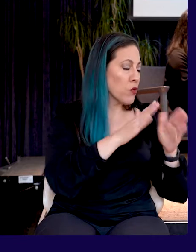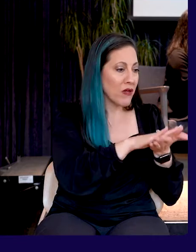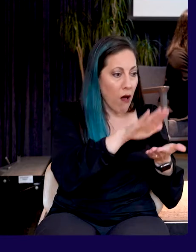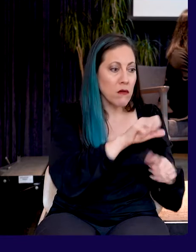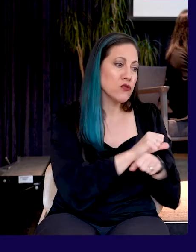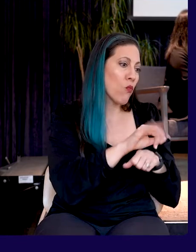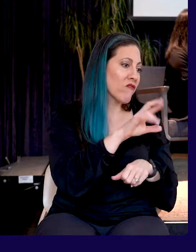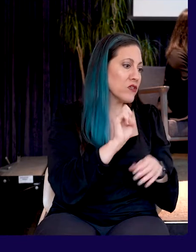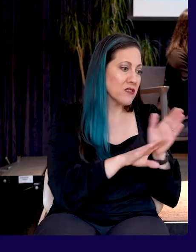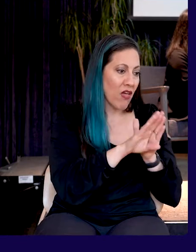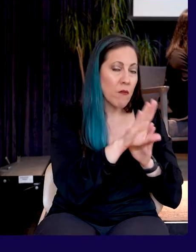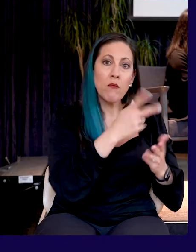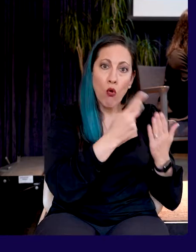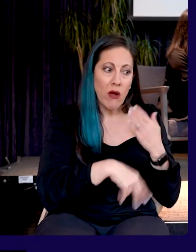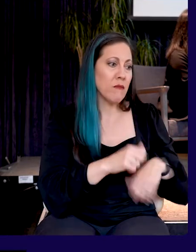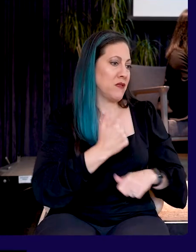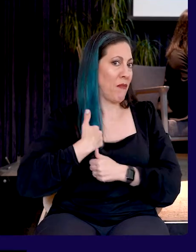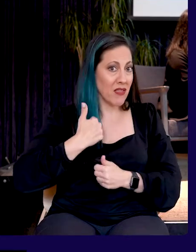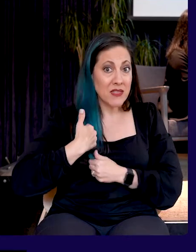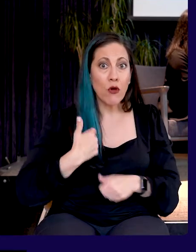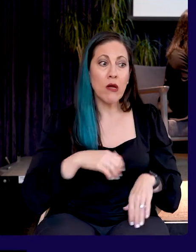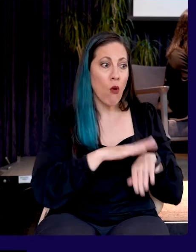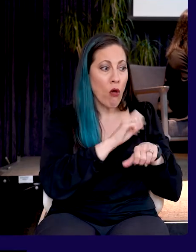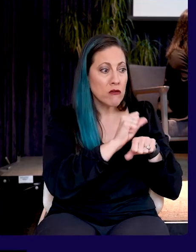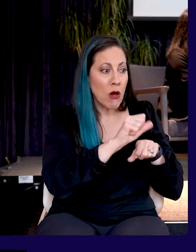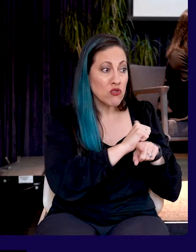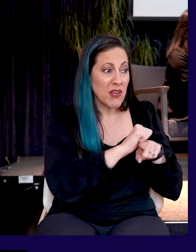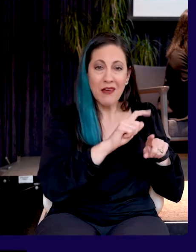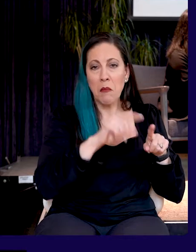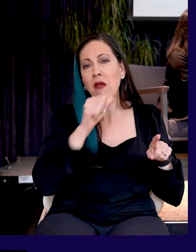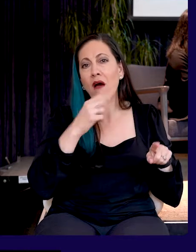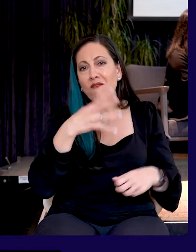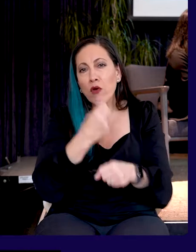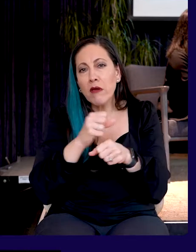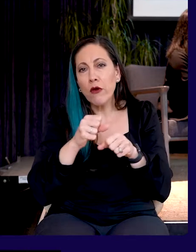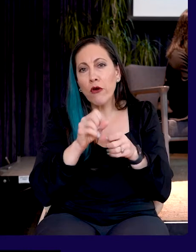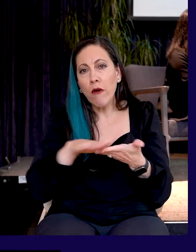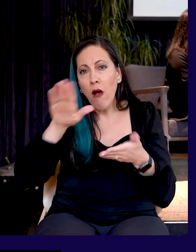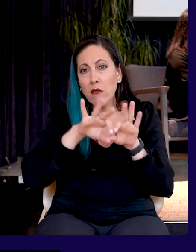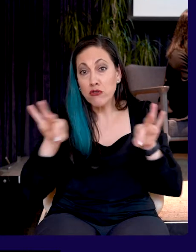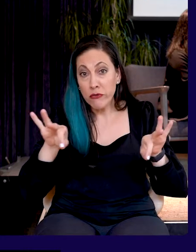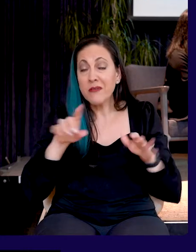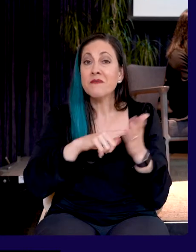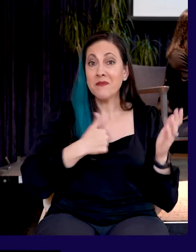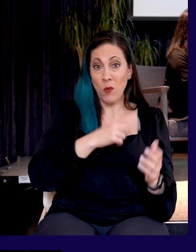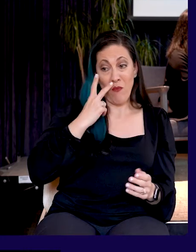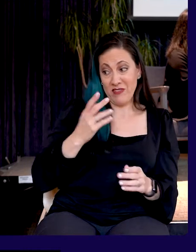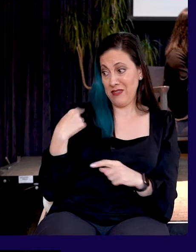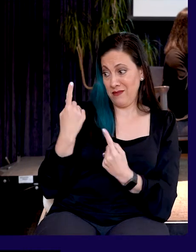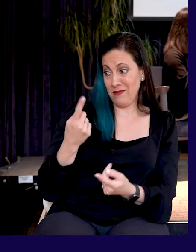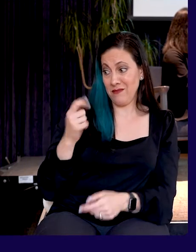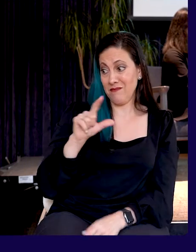programs, military, and on the job. They just don't have a four-year college degree. And what we've seen in the past 2 to